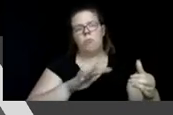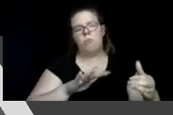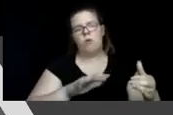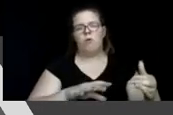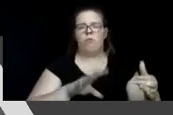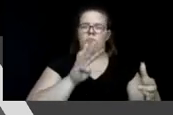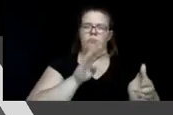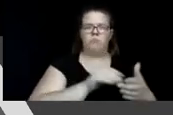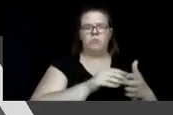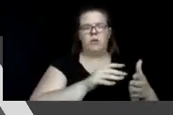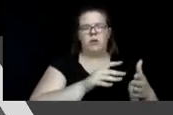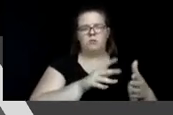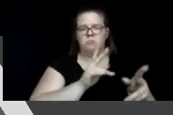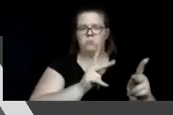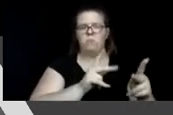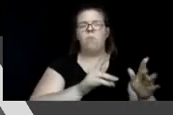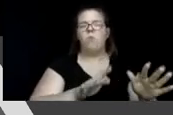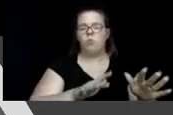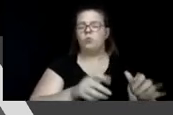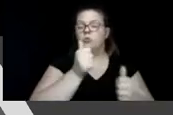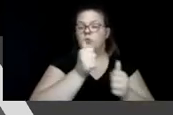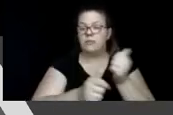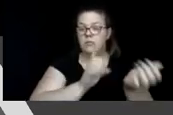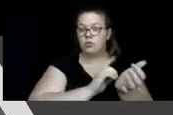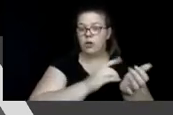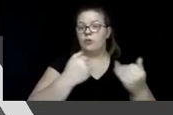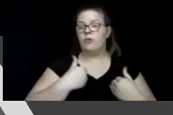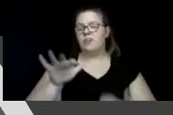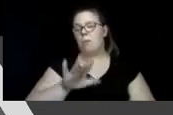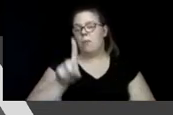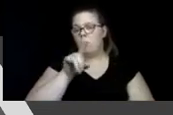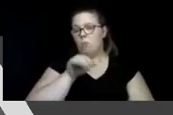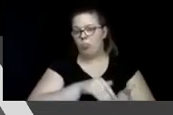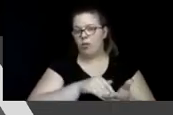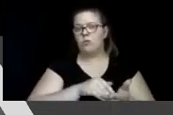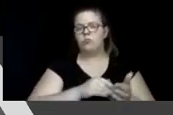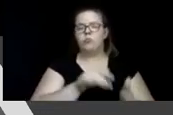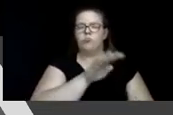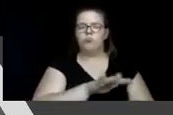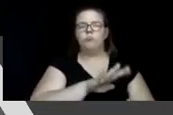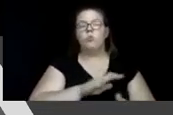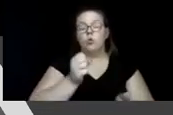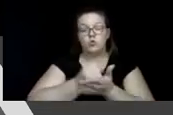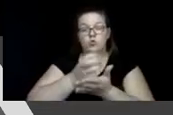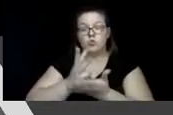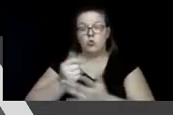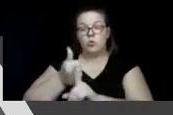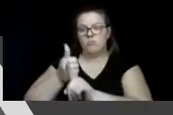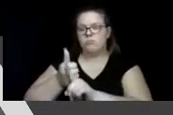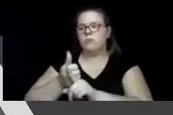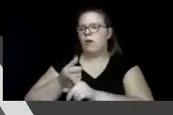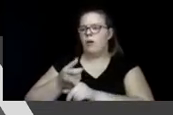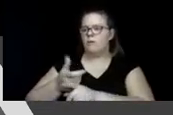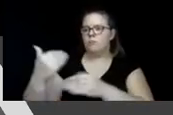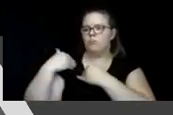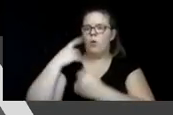have approximately 1,000 or so. But the social worker, in theory, would be responsible for about 4,000